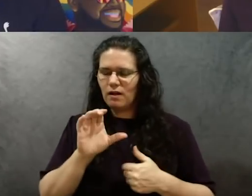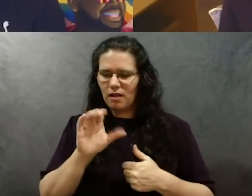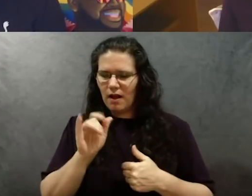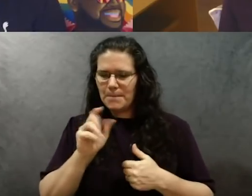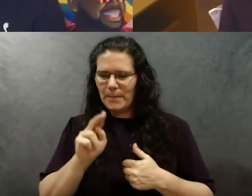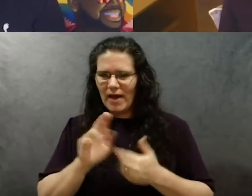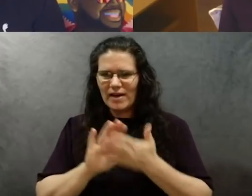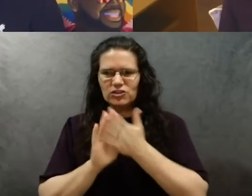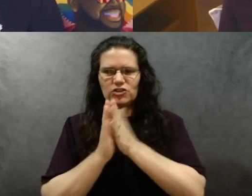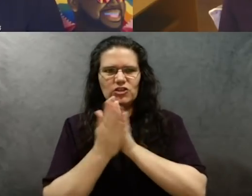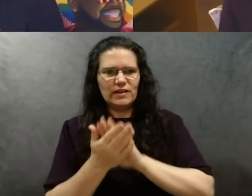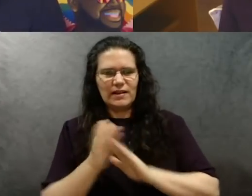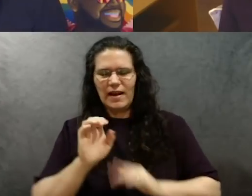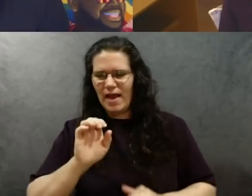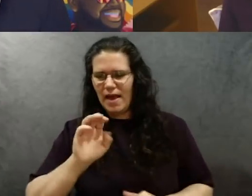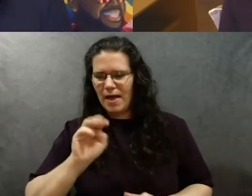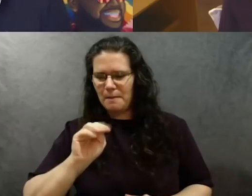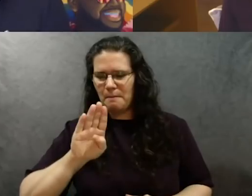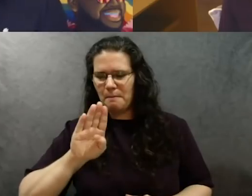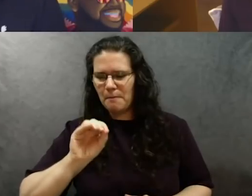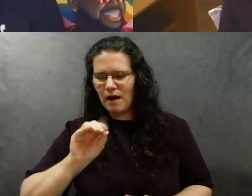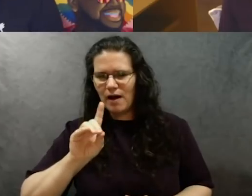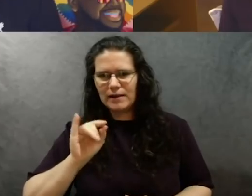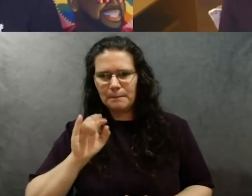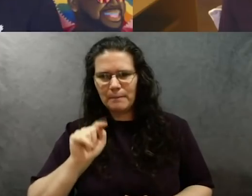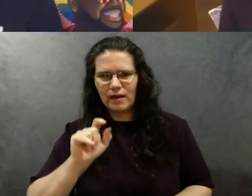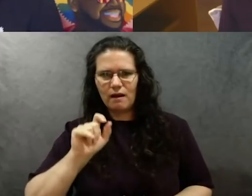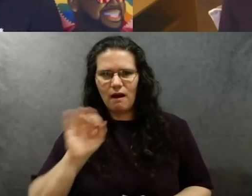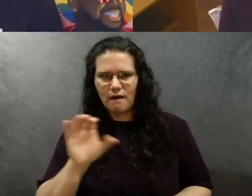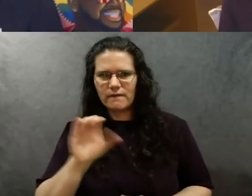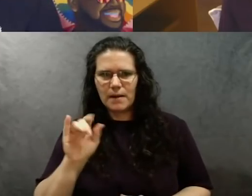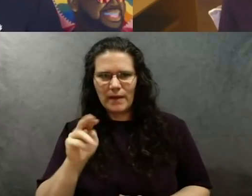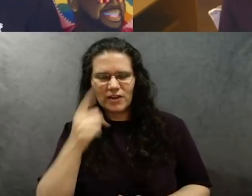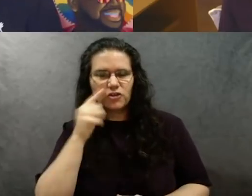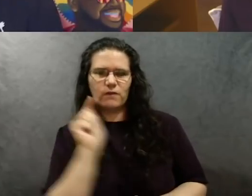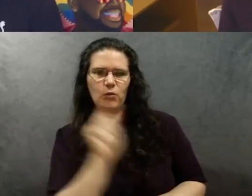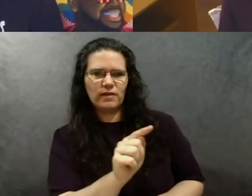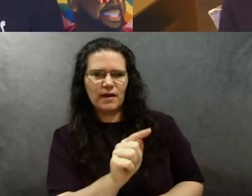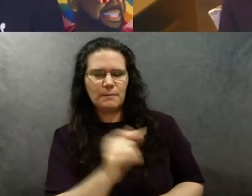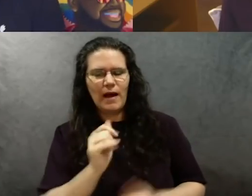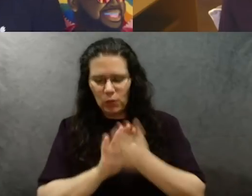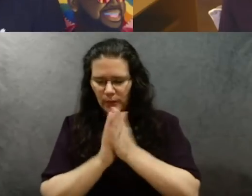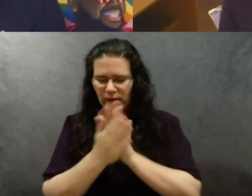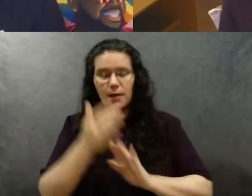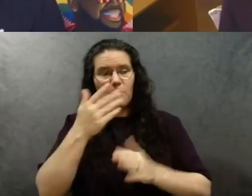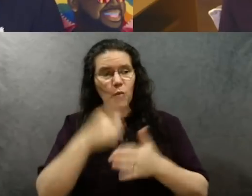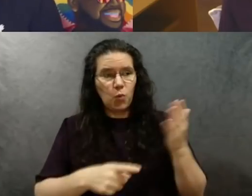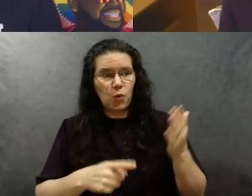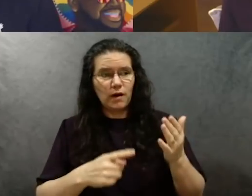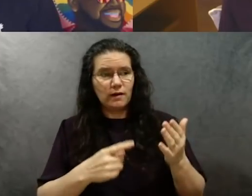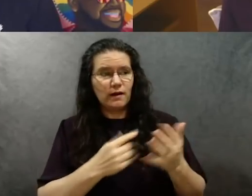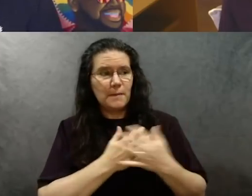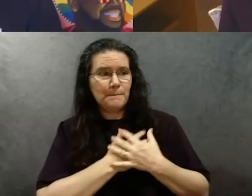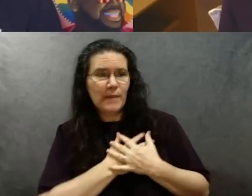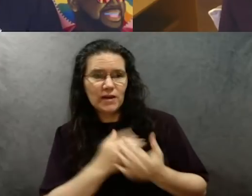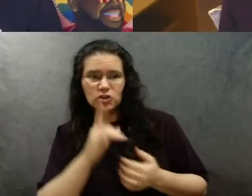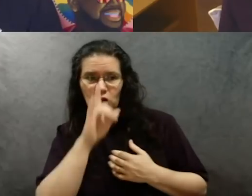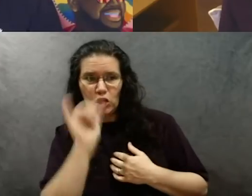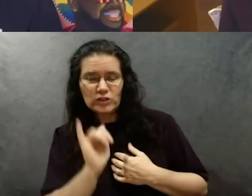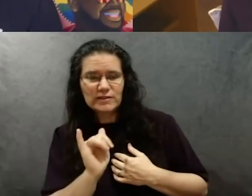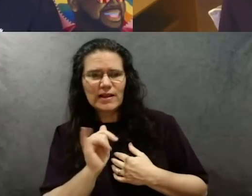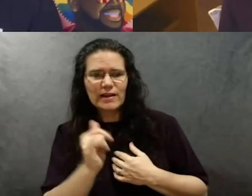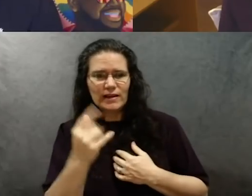embodied example of what it looks like to experience compassion, to express compassion, to be